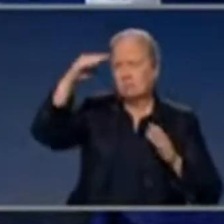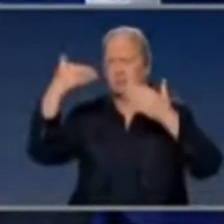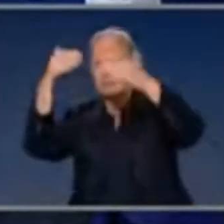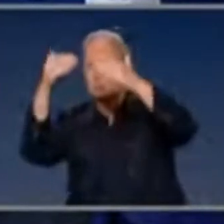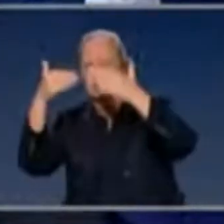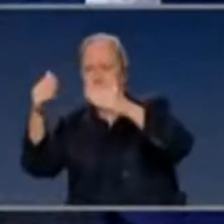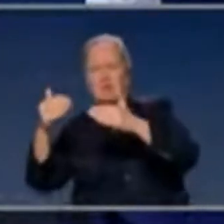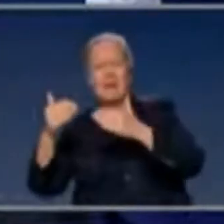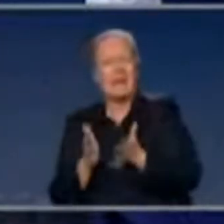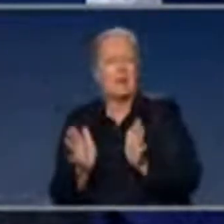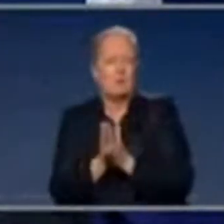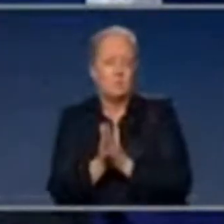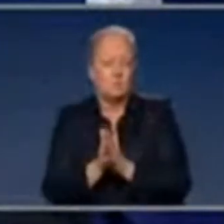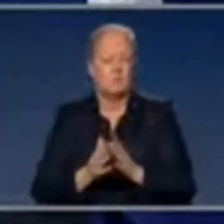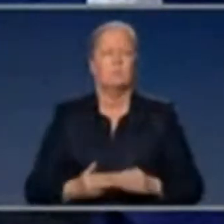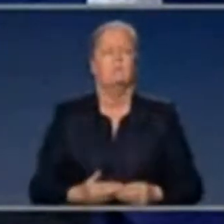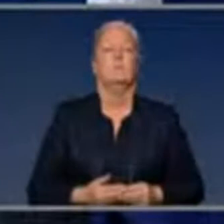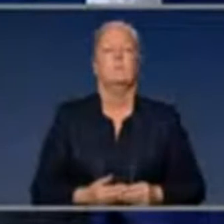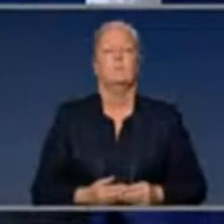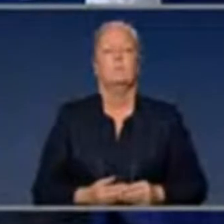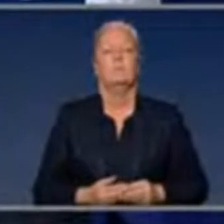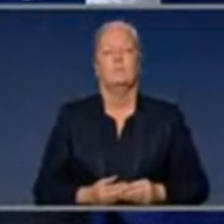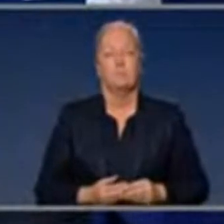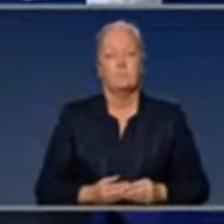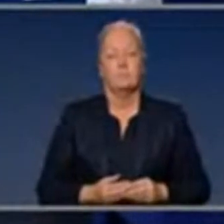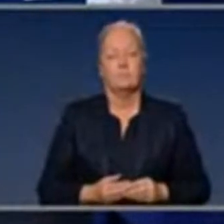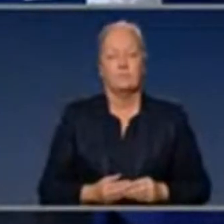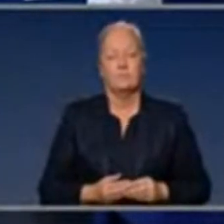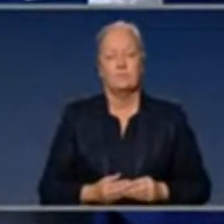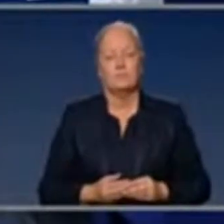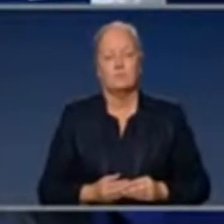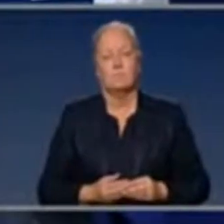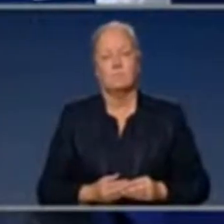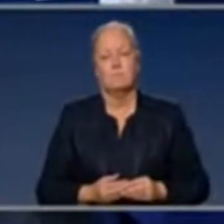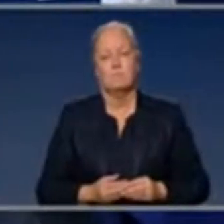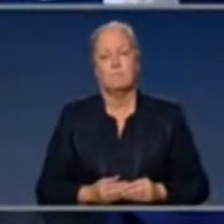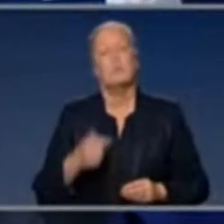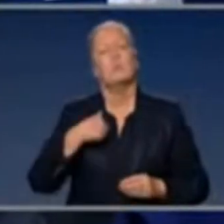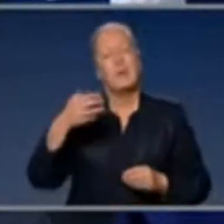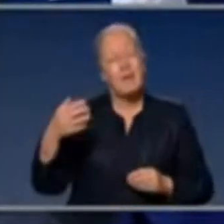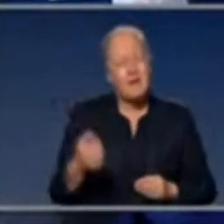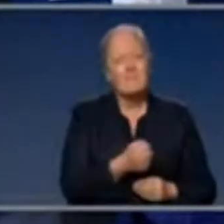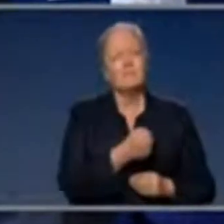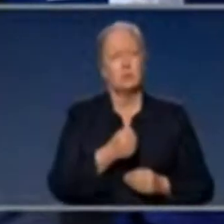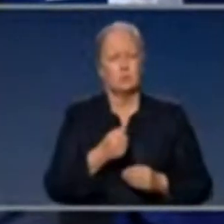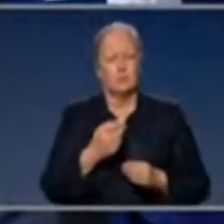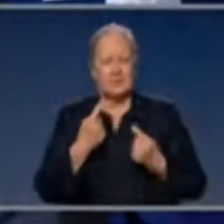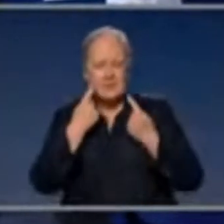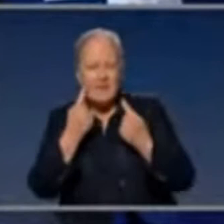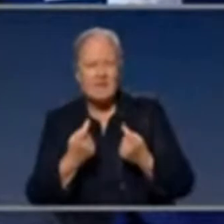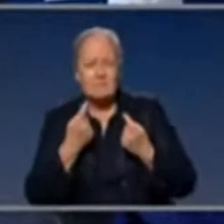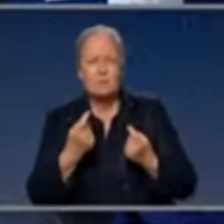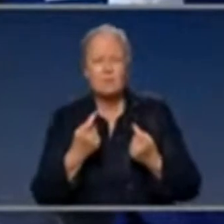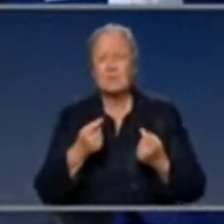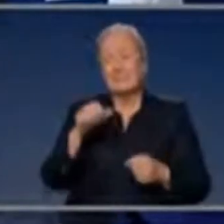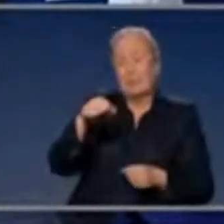about borders is this. Of course it's necessary for where they're put in place that there needs to be a careful balance weighed up about